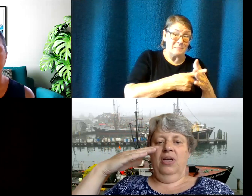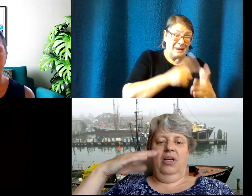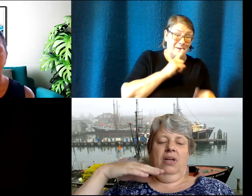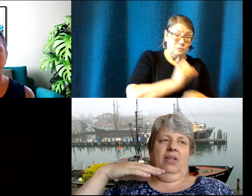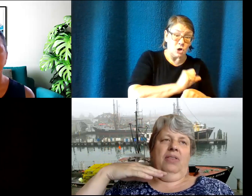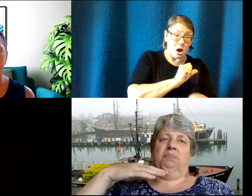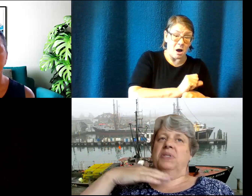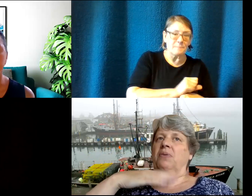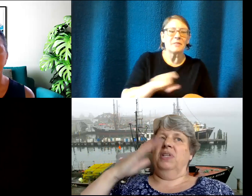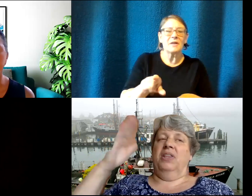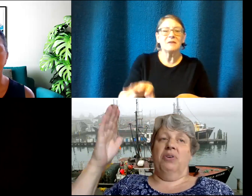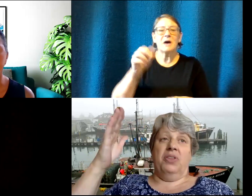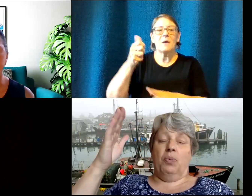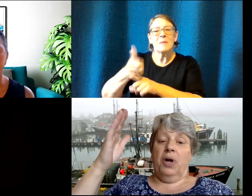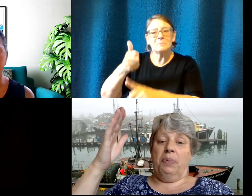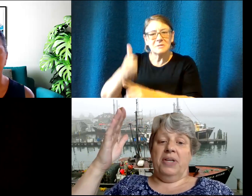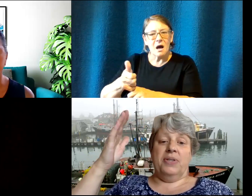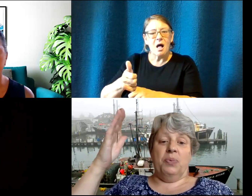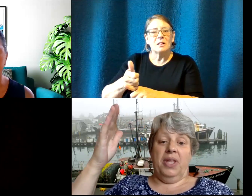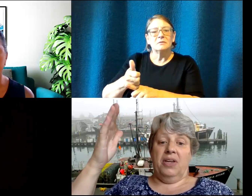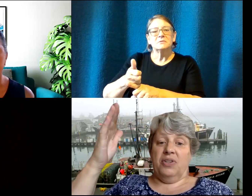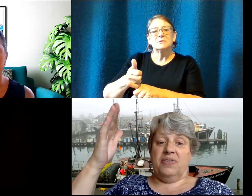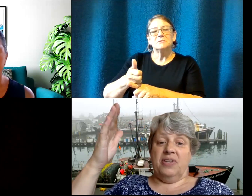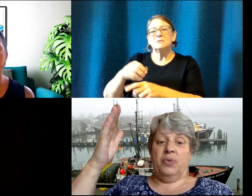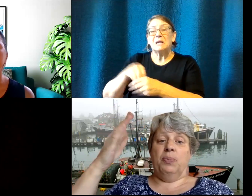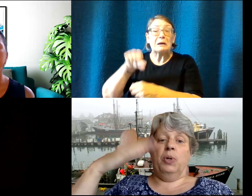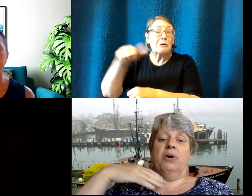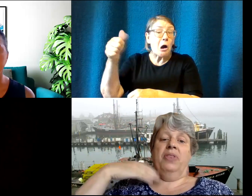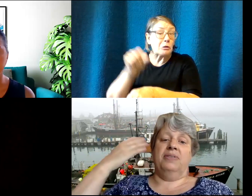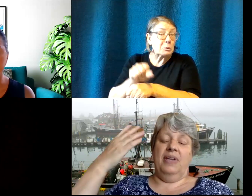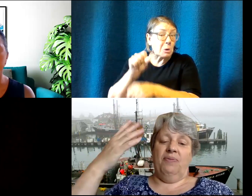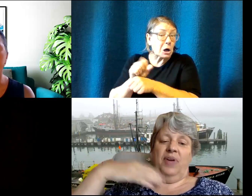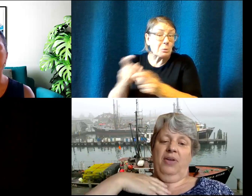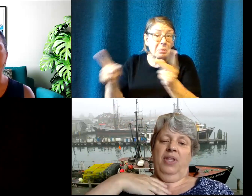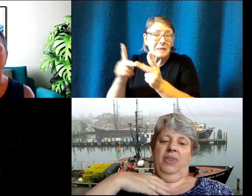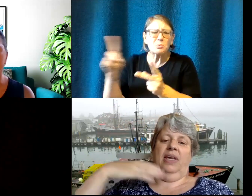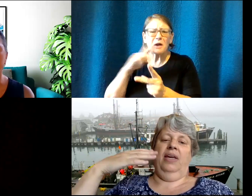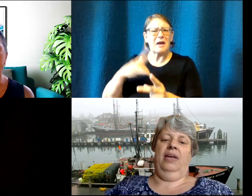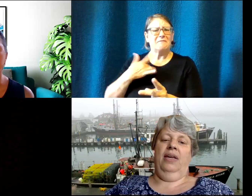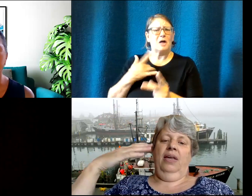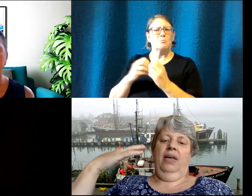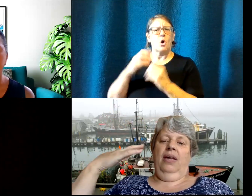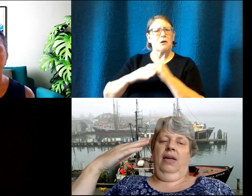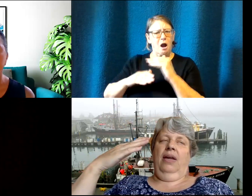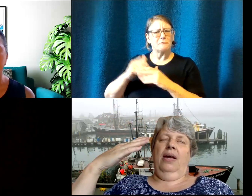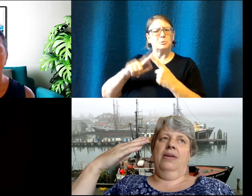found themselves either at other workplaces where they could disclose more, or they found that they